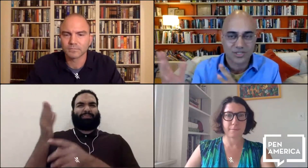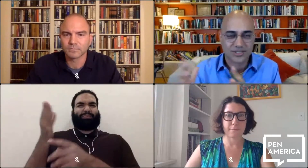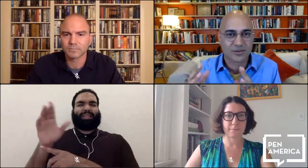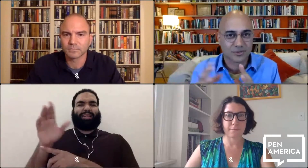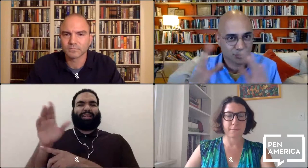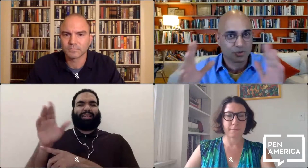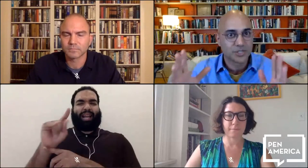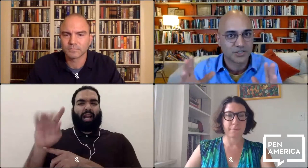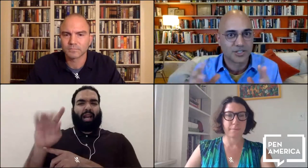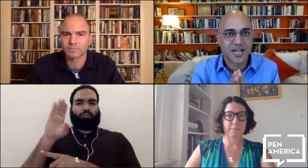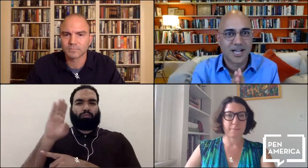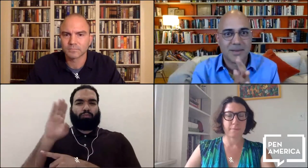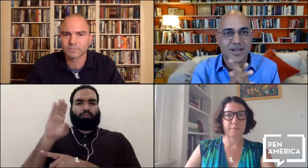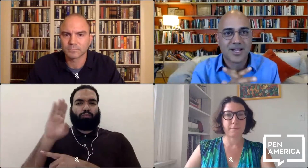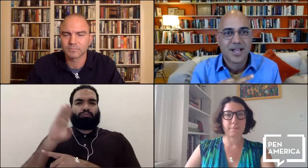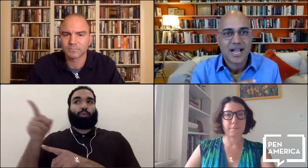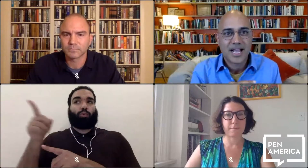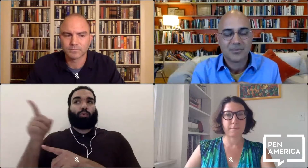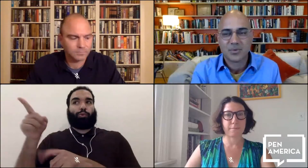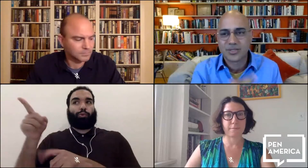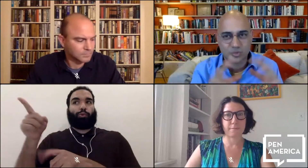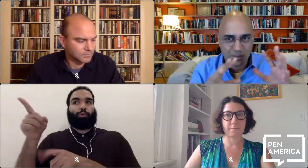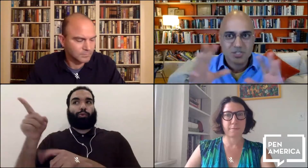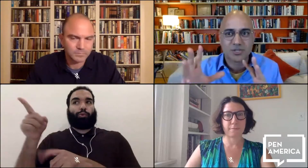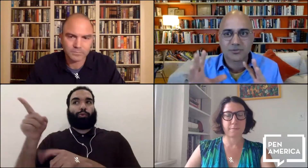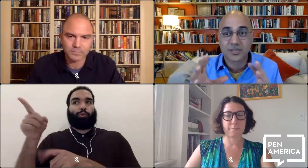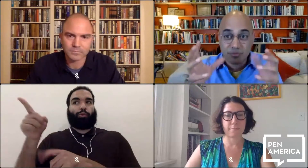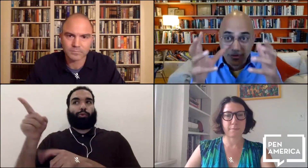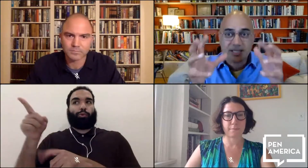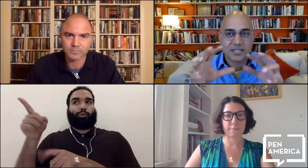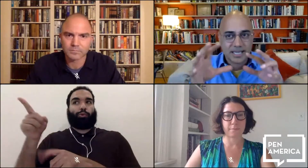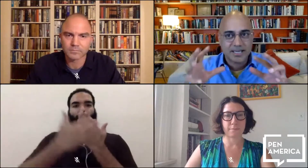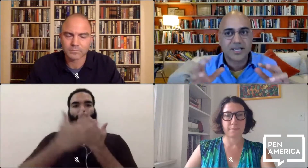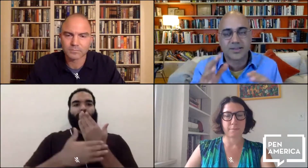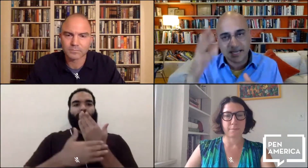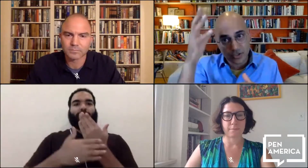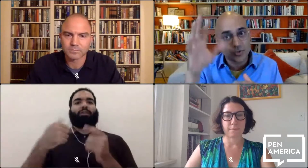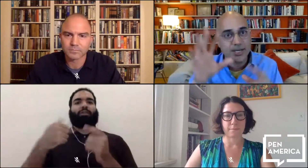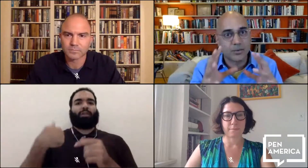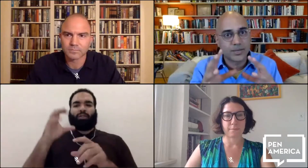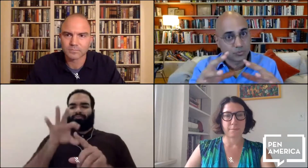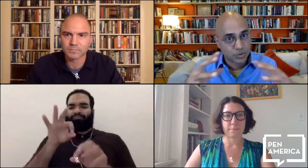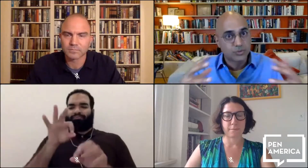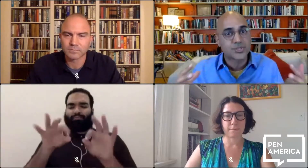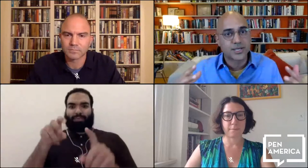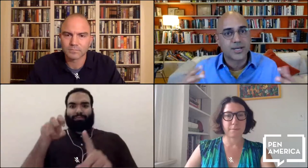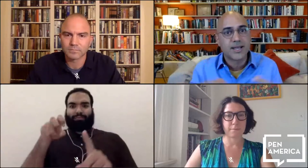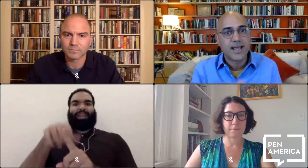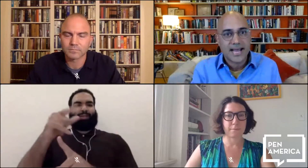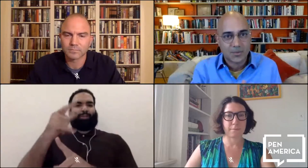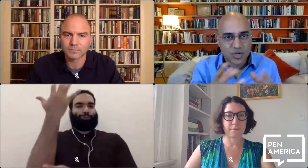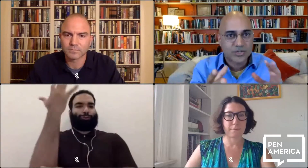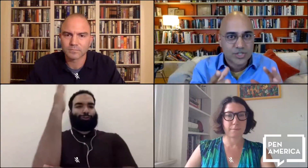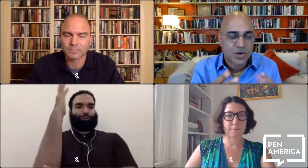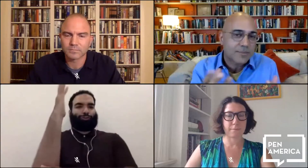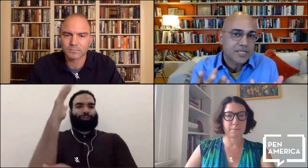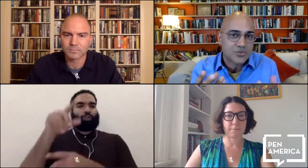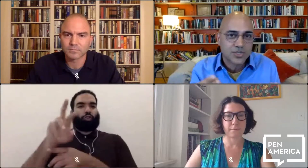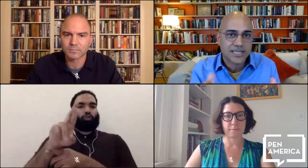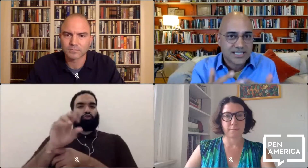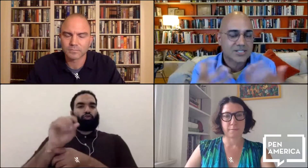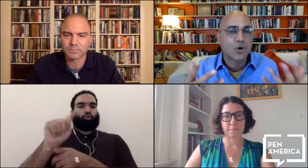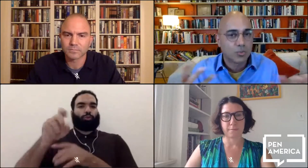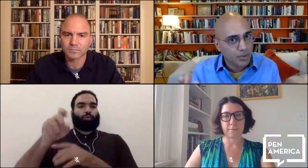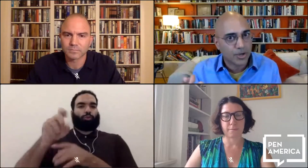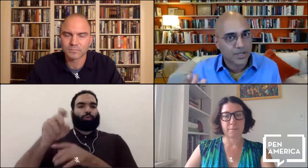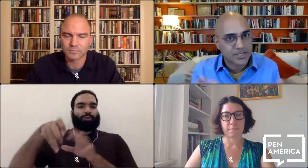worked on the cover for a really long time, and we went through a bunch of different, and it finally landed on that tree with the roots. And what you're describing is really,